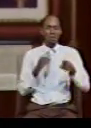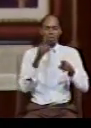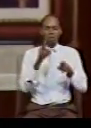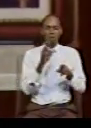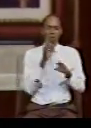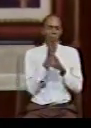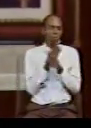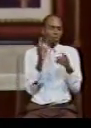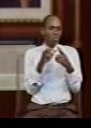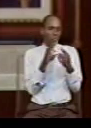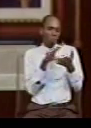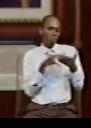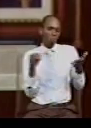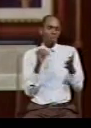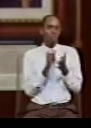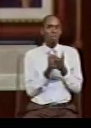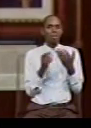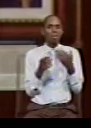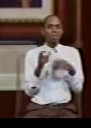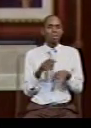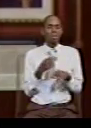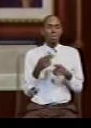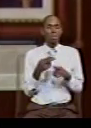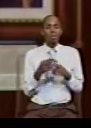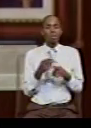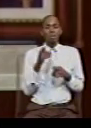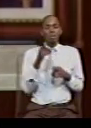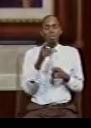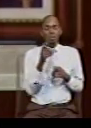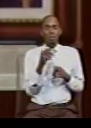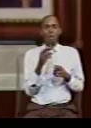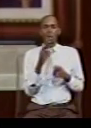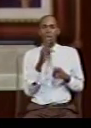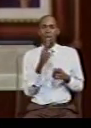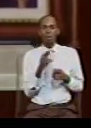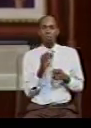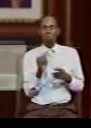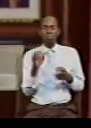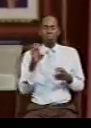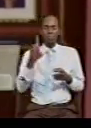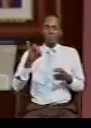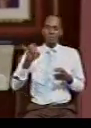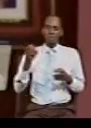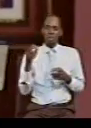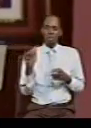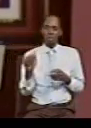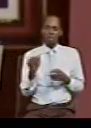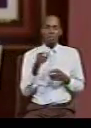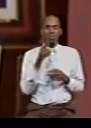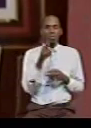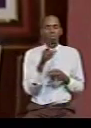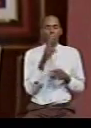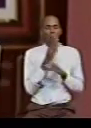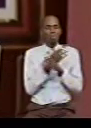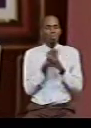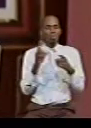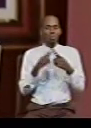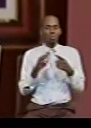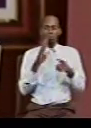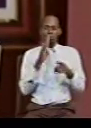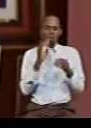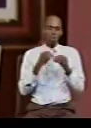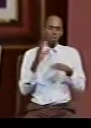Elisha. You are free to be an Elisha. In the Bible, there were Shadrach, Meshach,